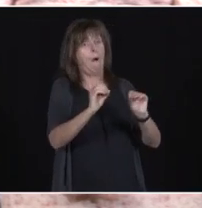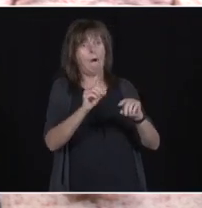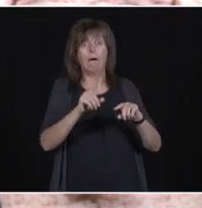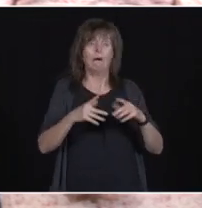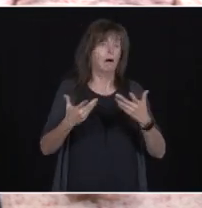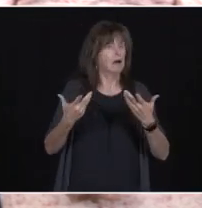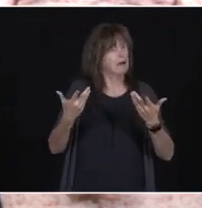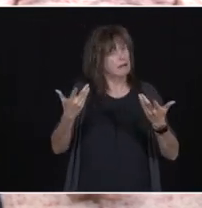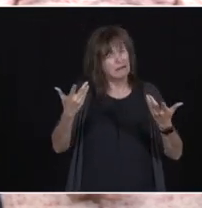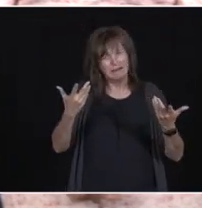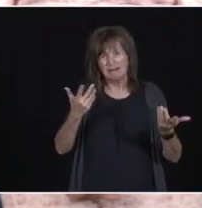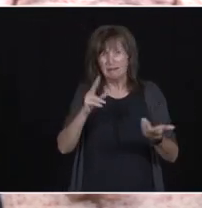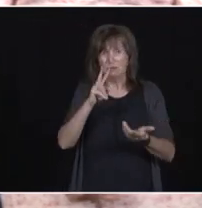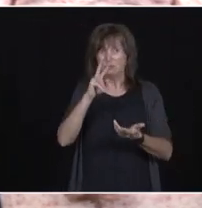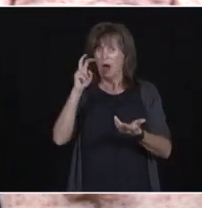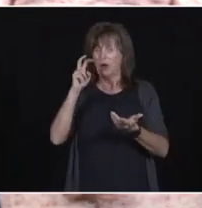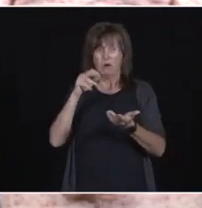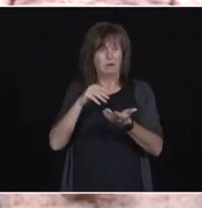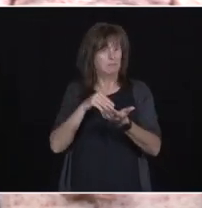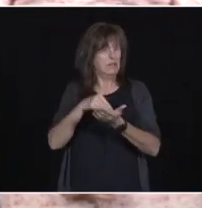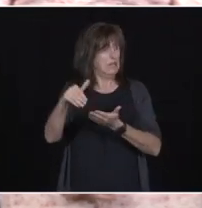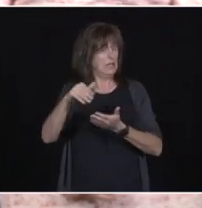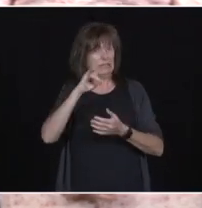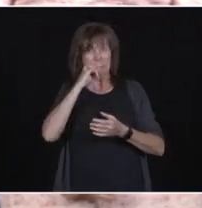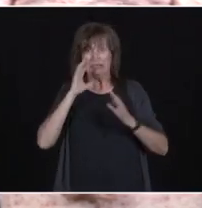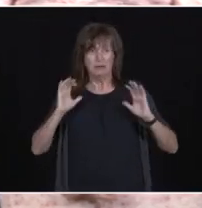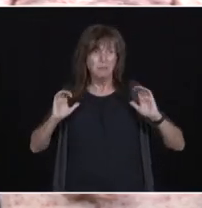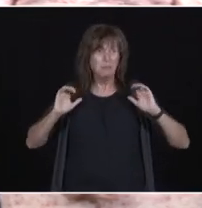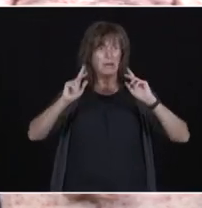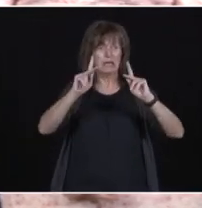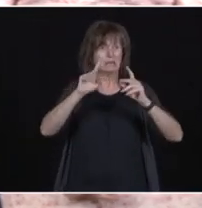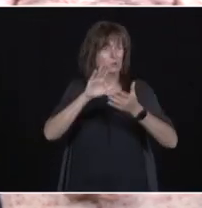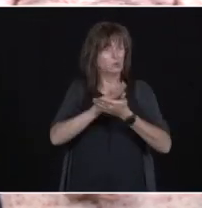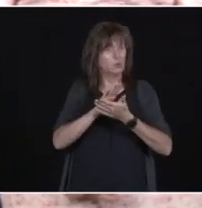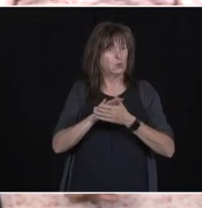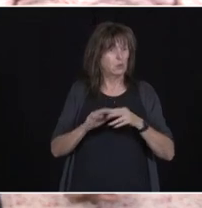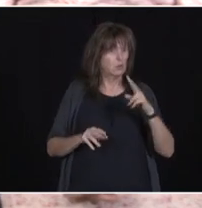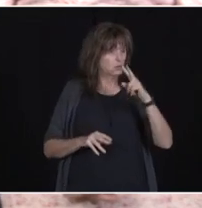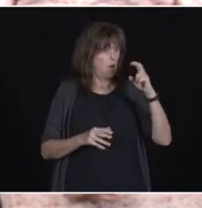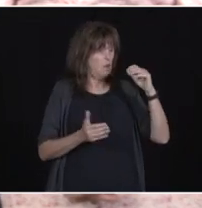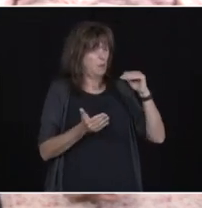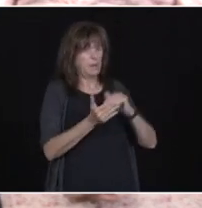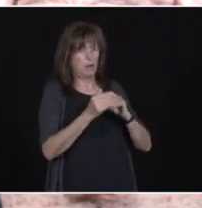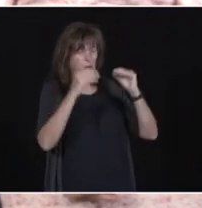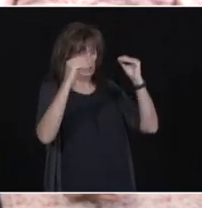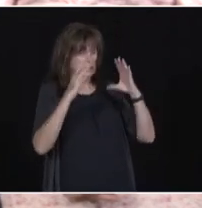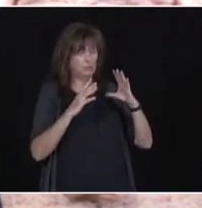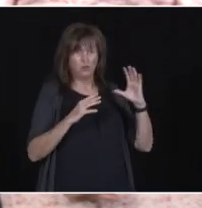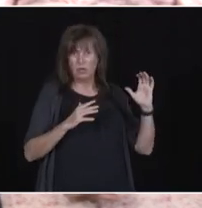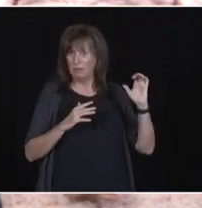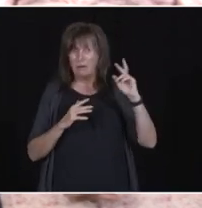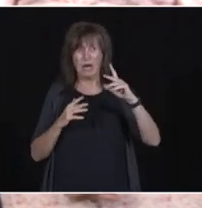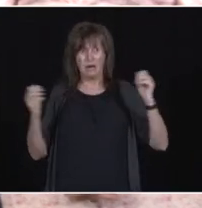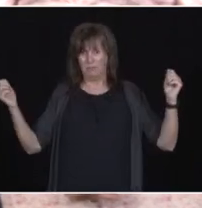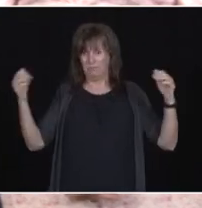140,000 teachers. That's concerning, 100%. And what's even more concerning is if one of the kids have COVID and they bring it